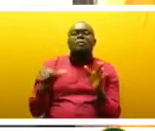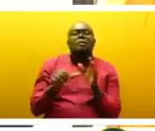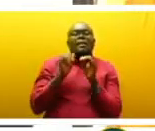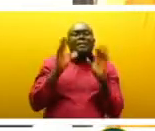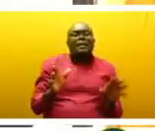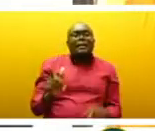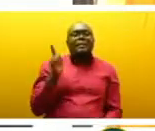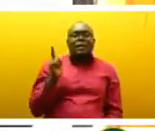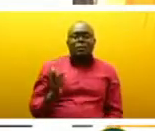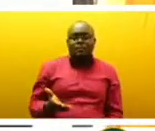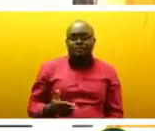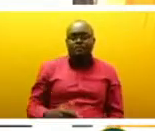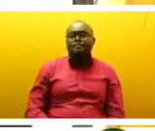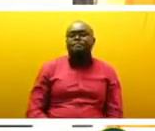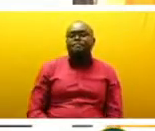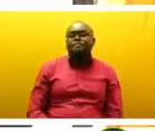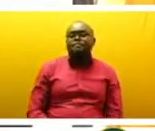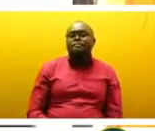law.